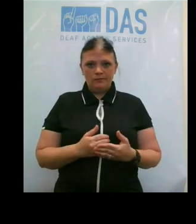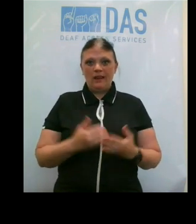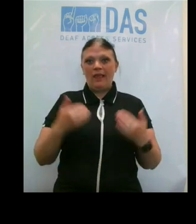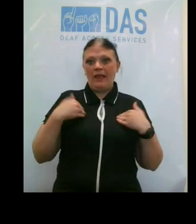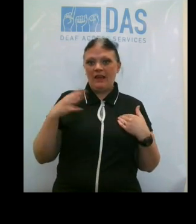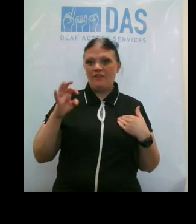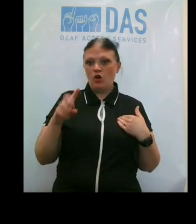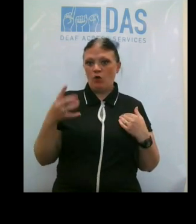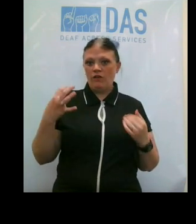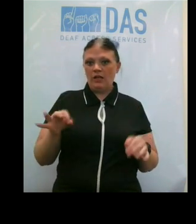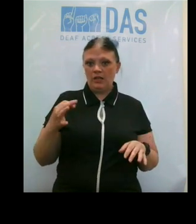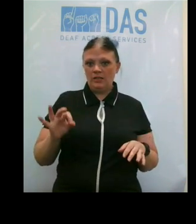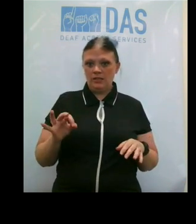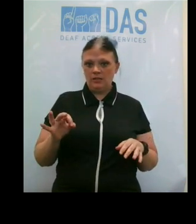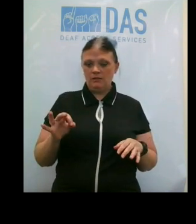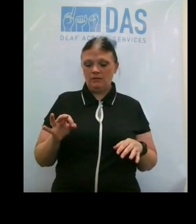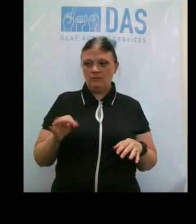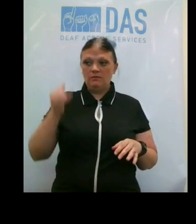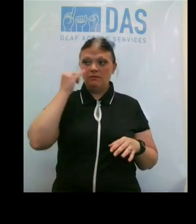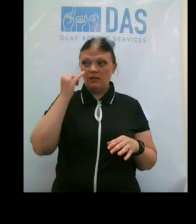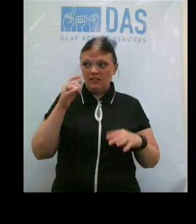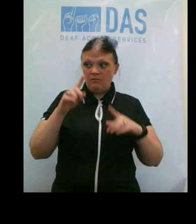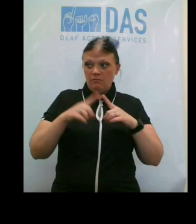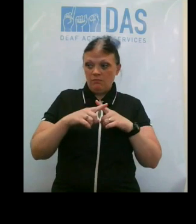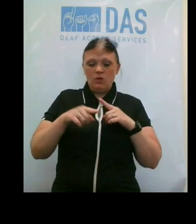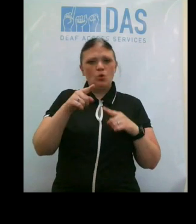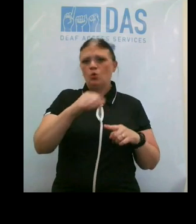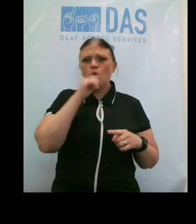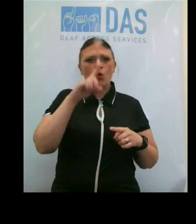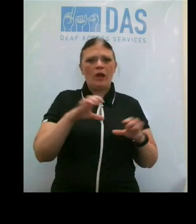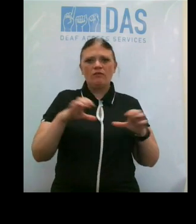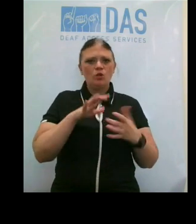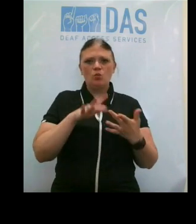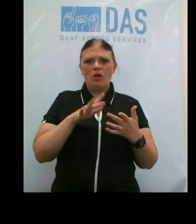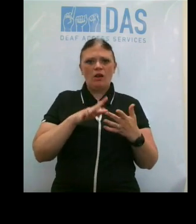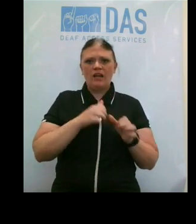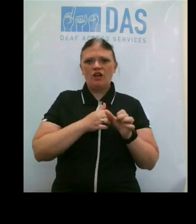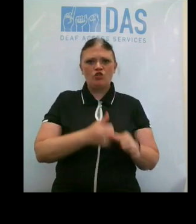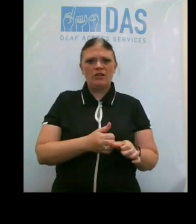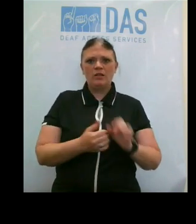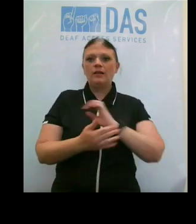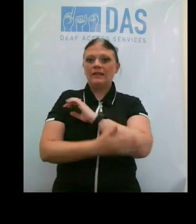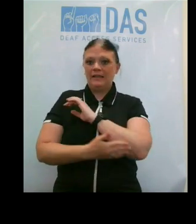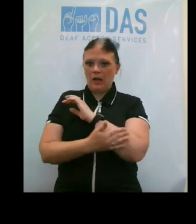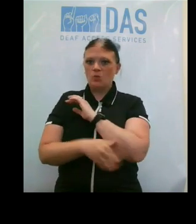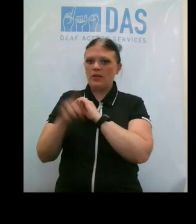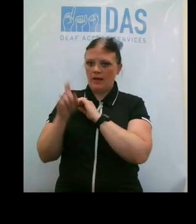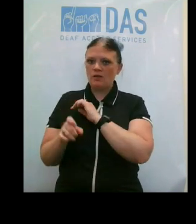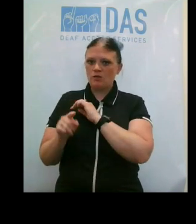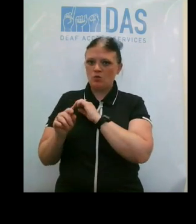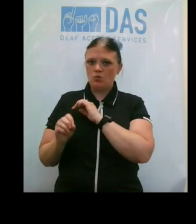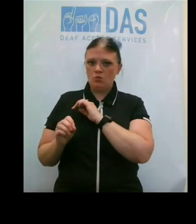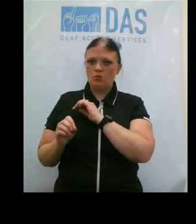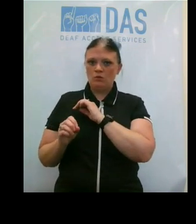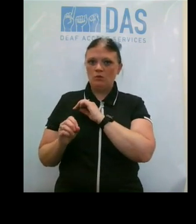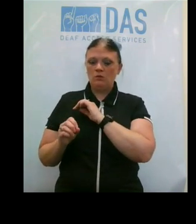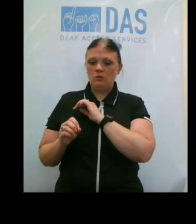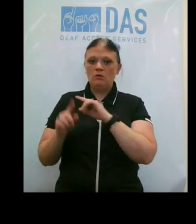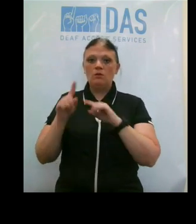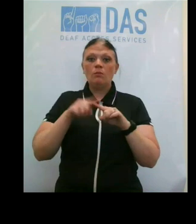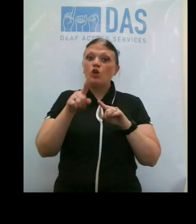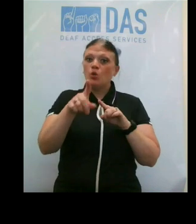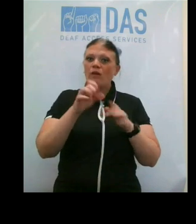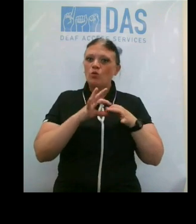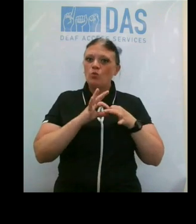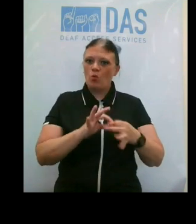has COVID-19, comes down with a case? You do not need to do contact tracing. The county has to do contact tracing, but you do need to cooperate